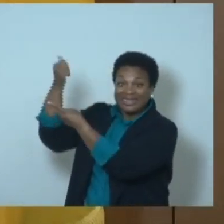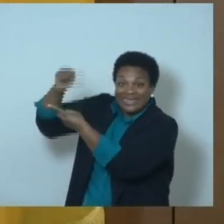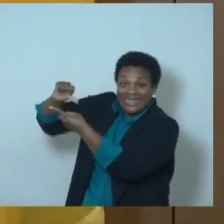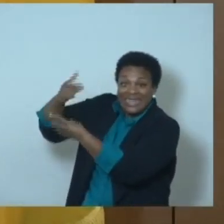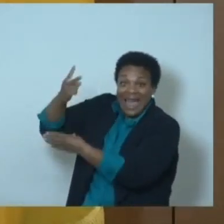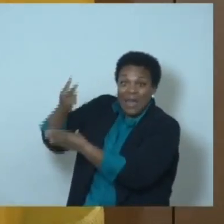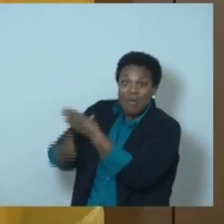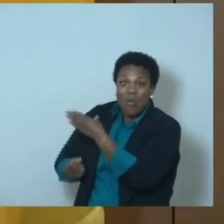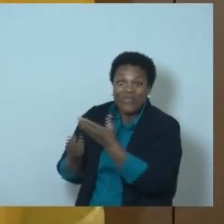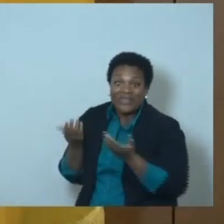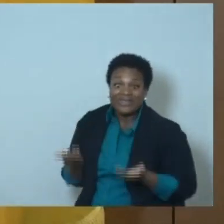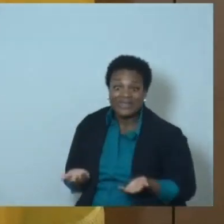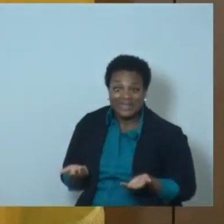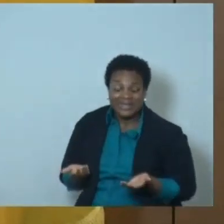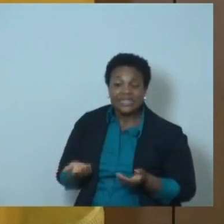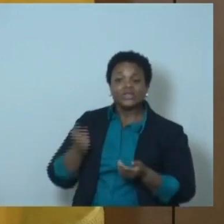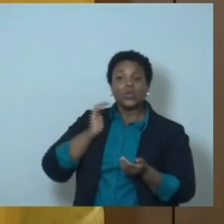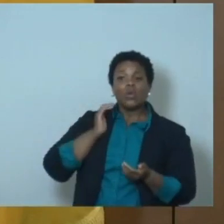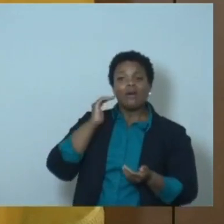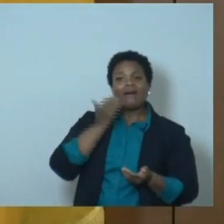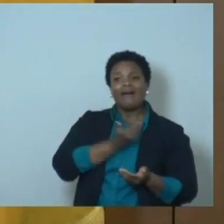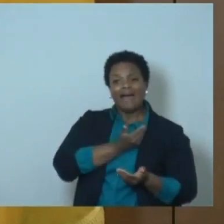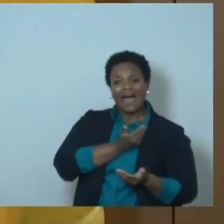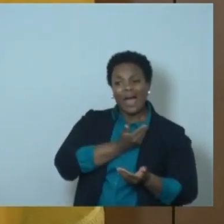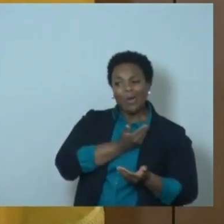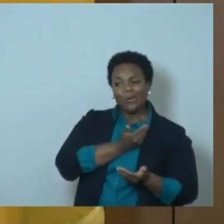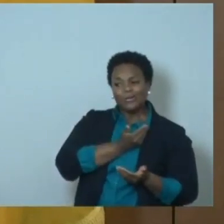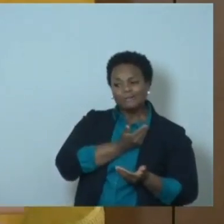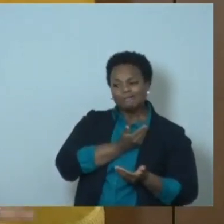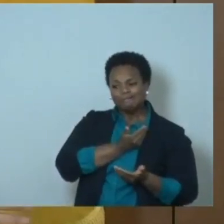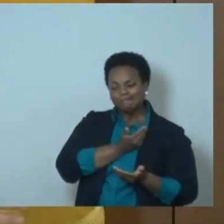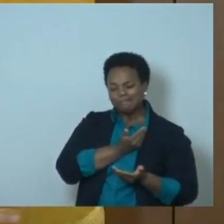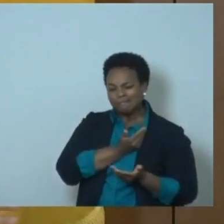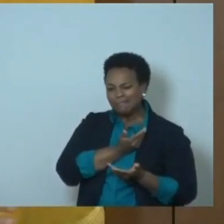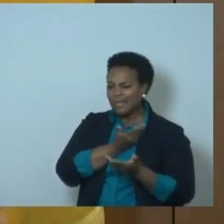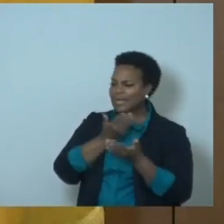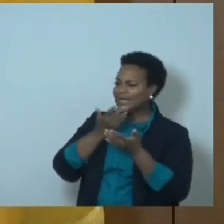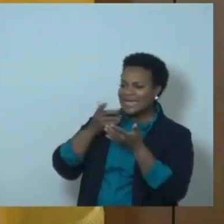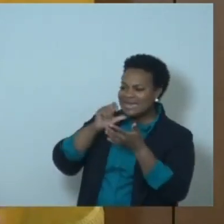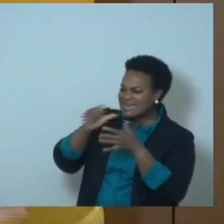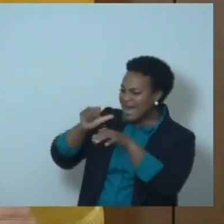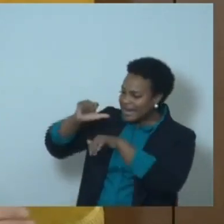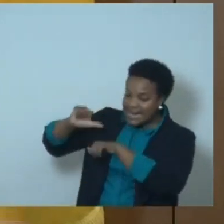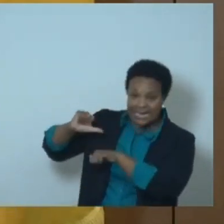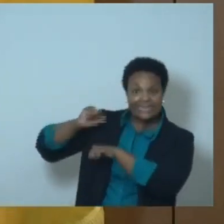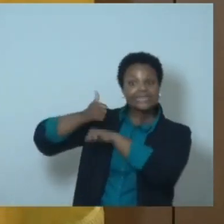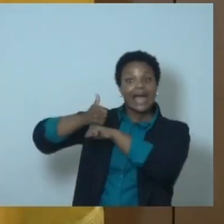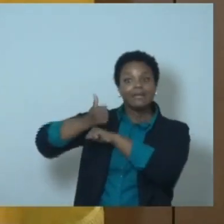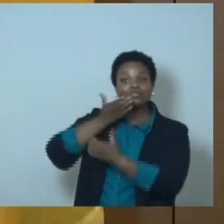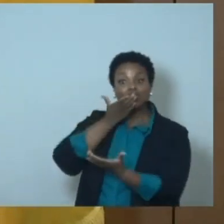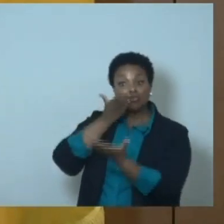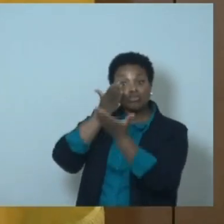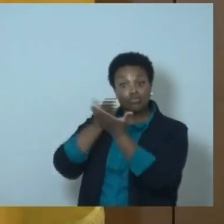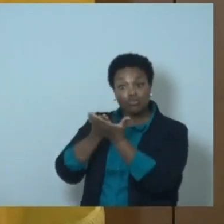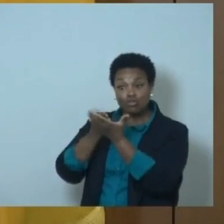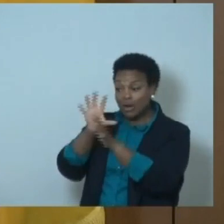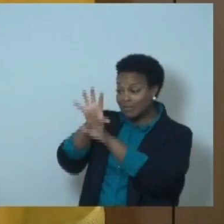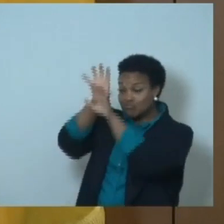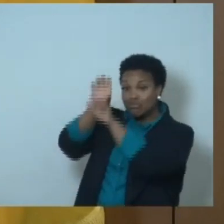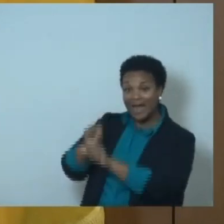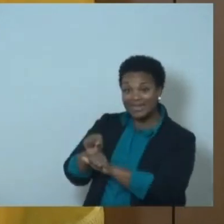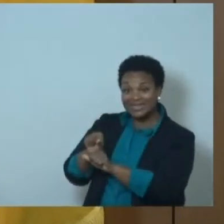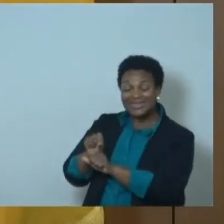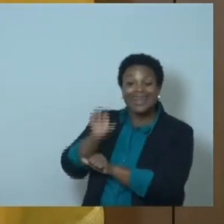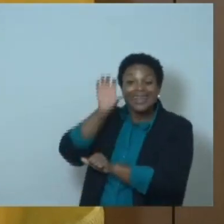in every possible way, created this kind of spread and risk in that